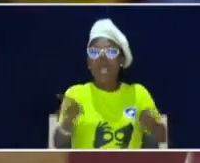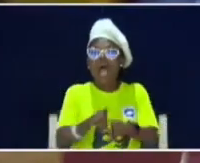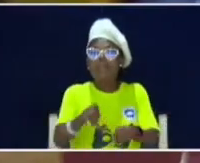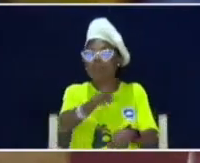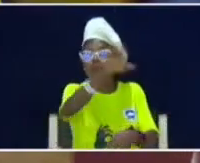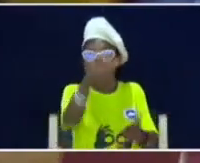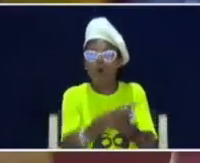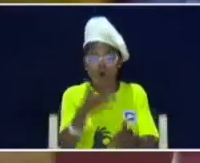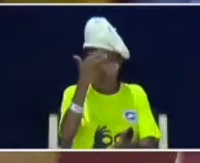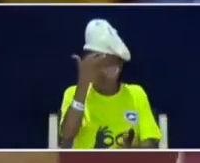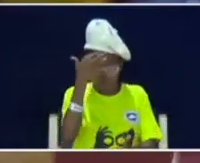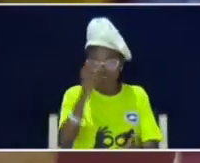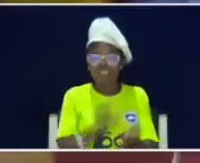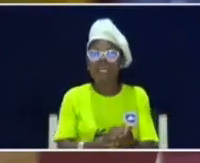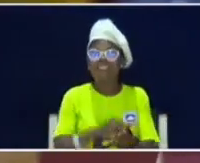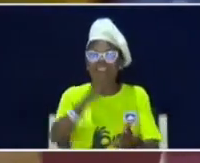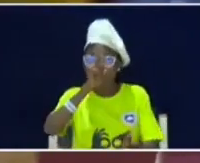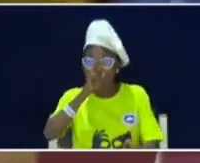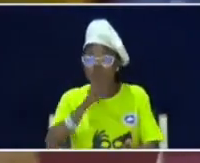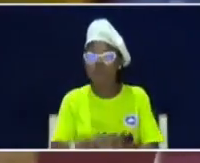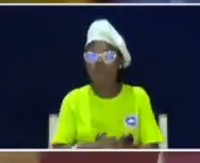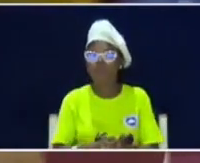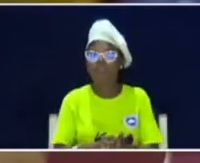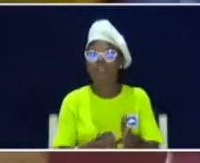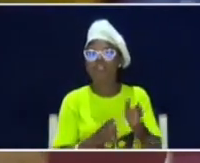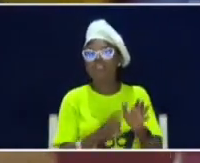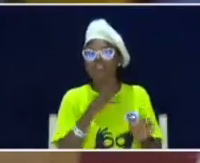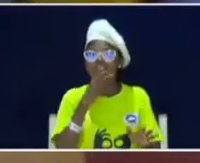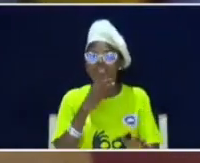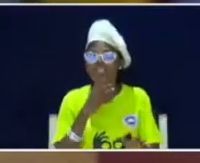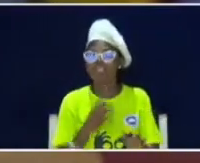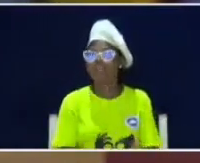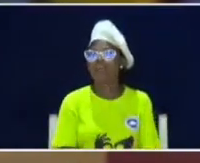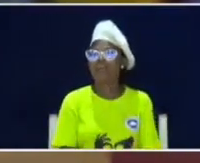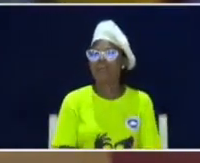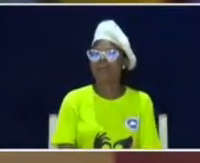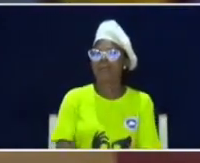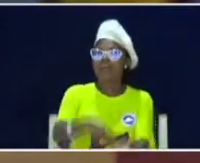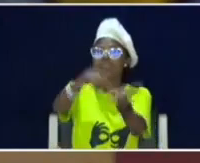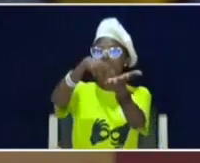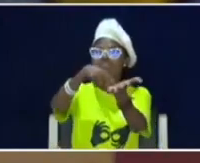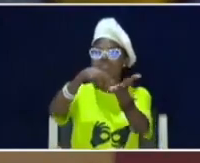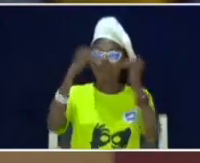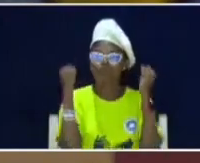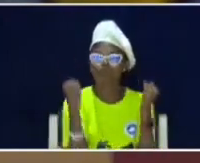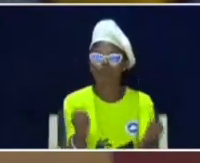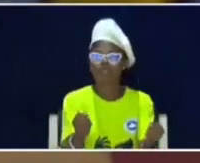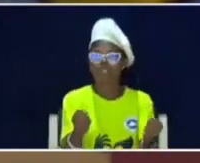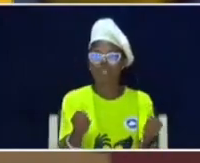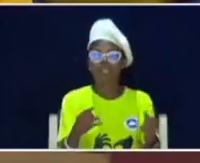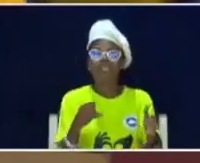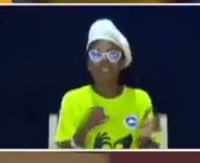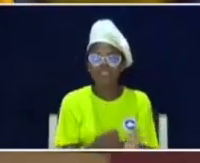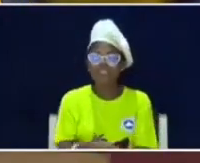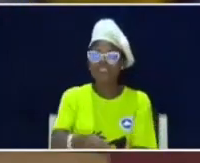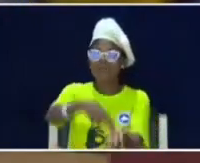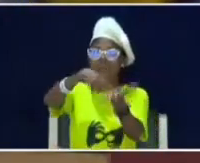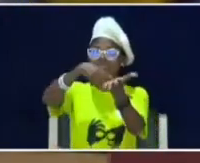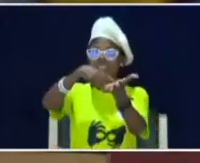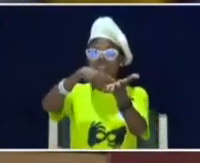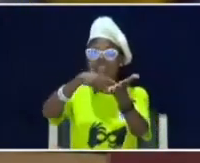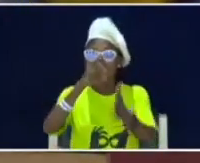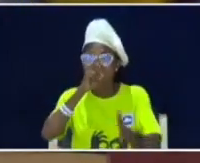know, the eagle signifies strength. Eagle signifies power.